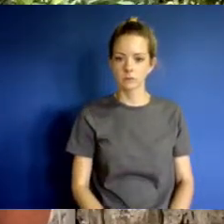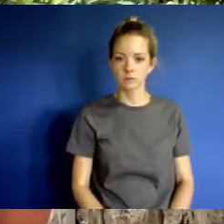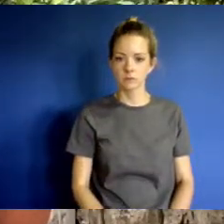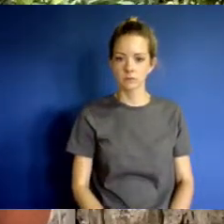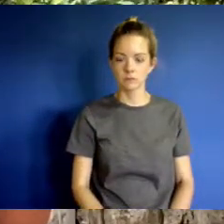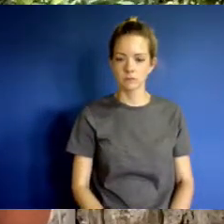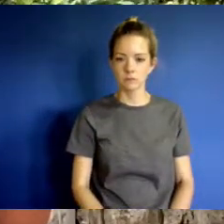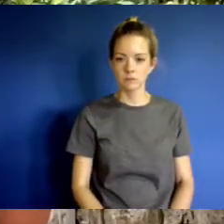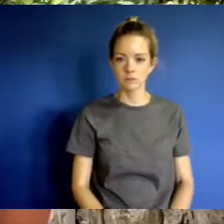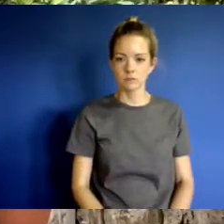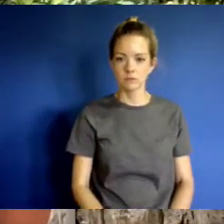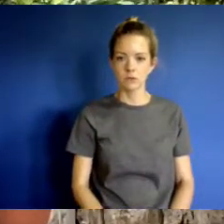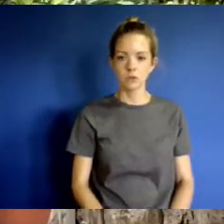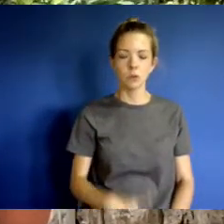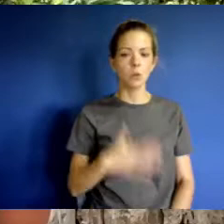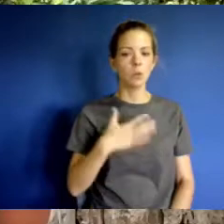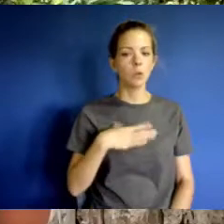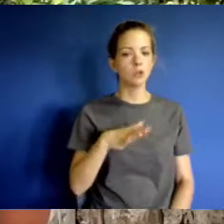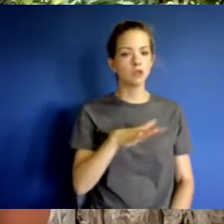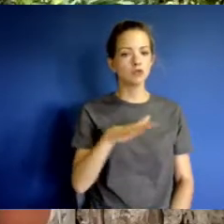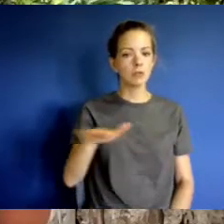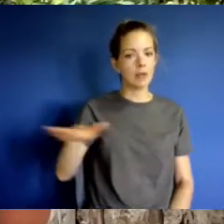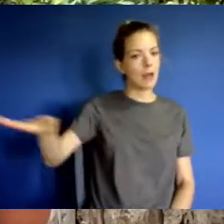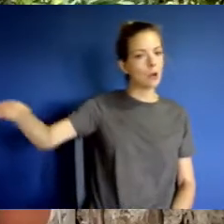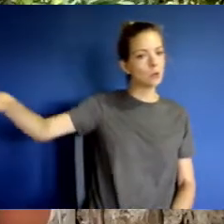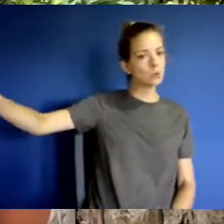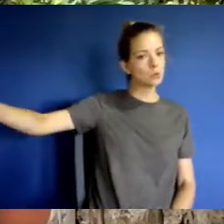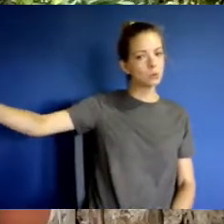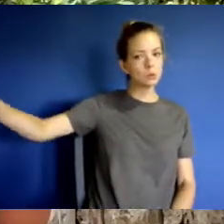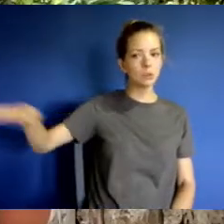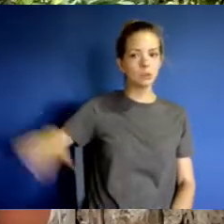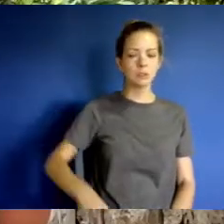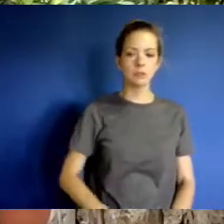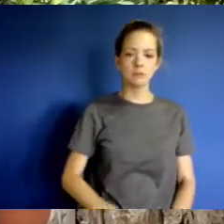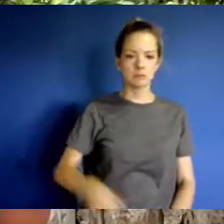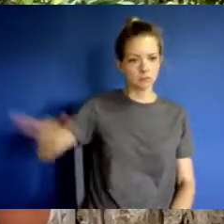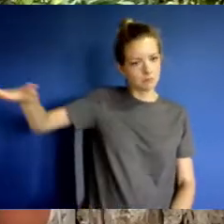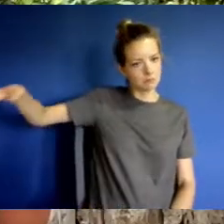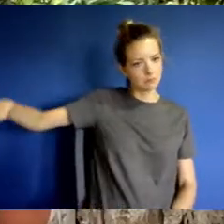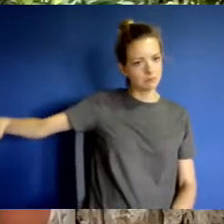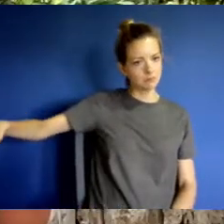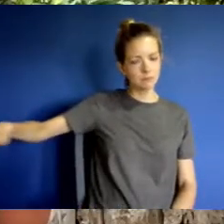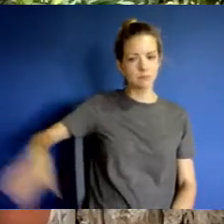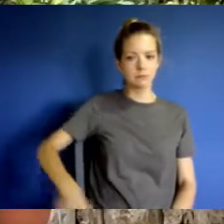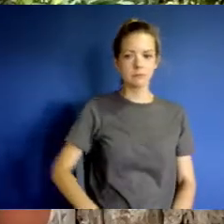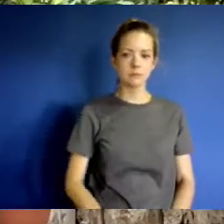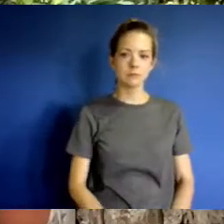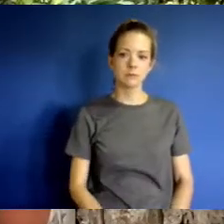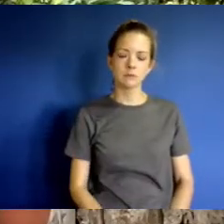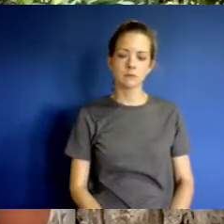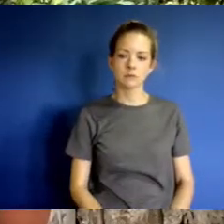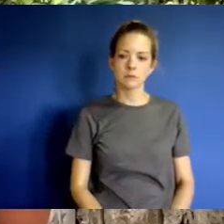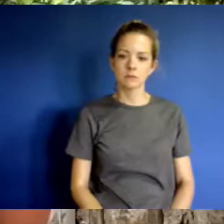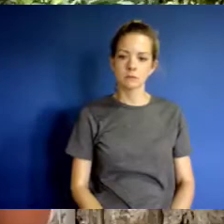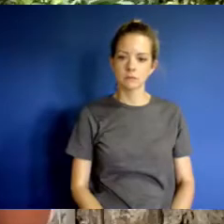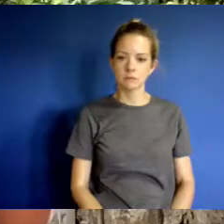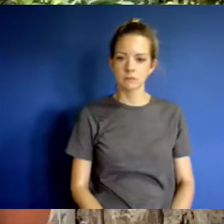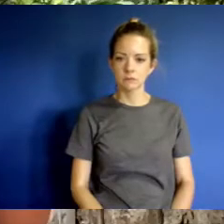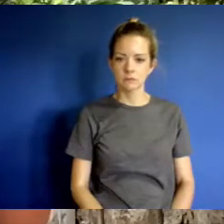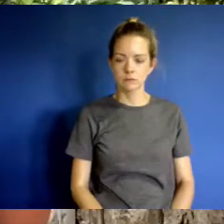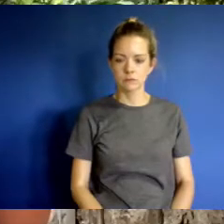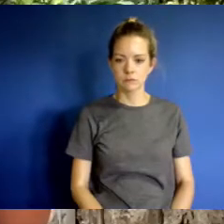And then this time, you're going to stretch out your right hand out to the side, palm down, although that's not too much of